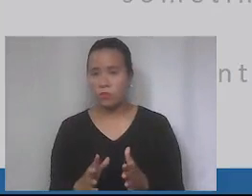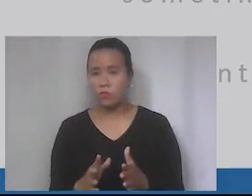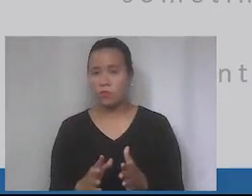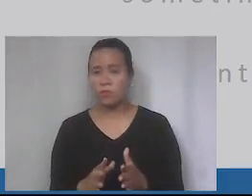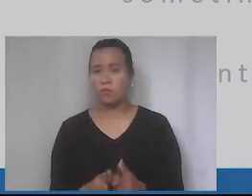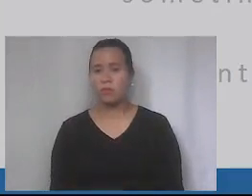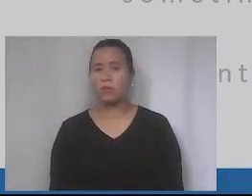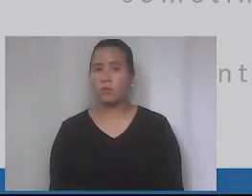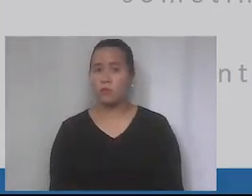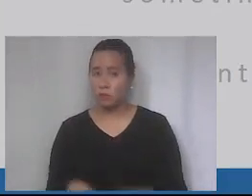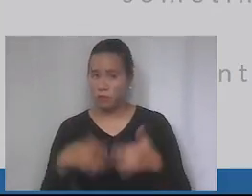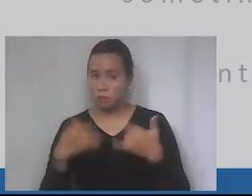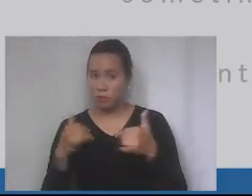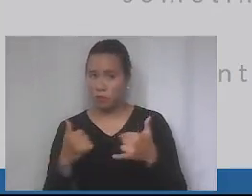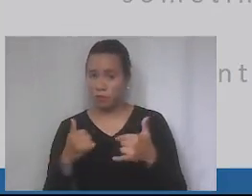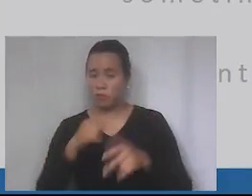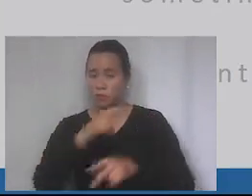Reader.